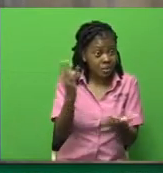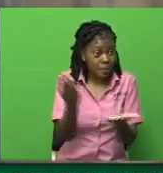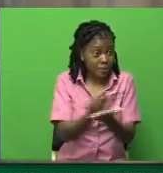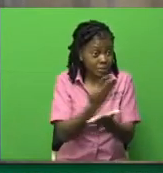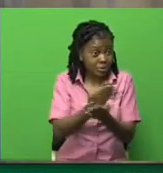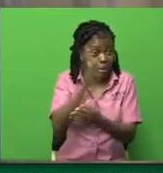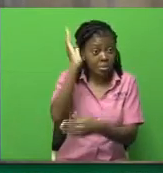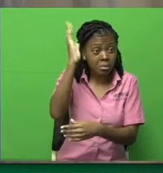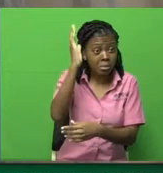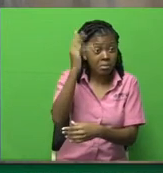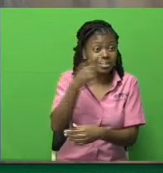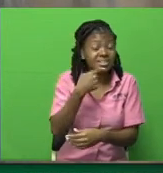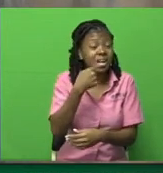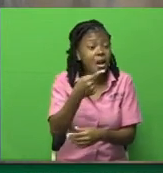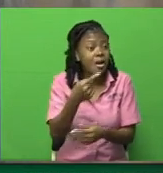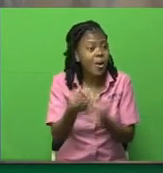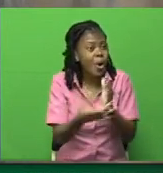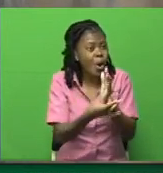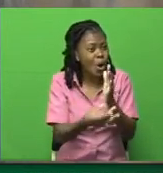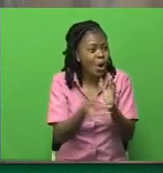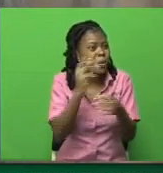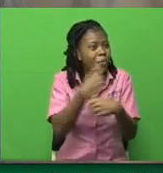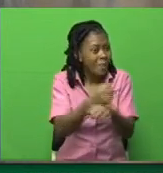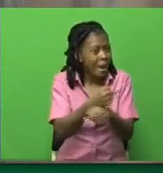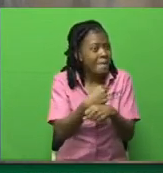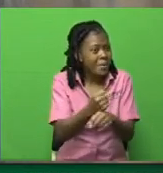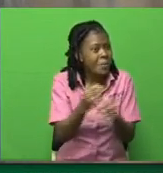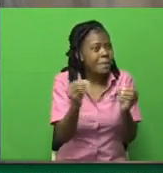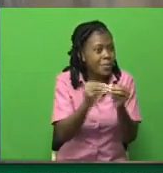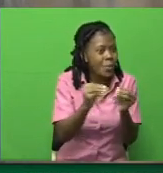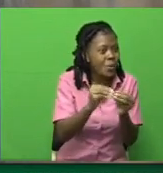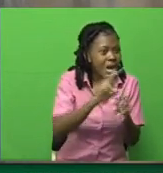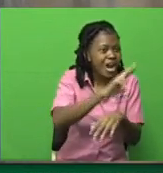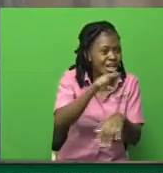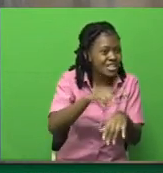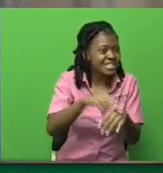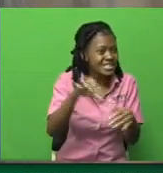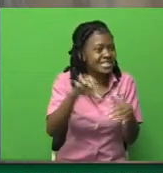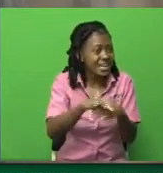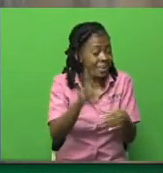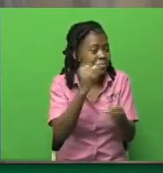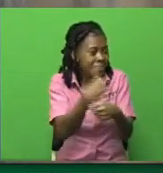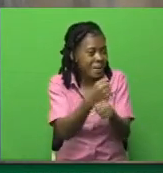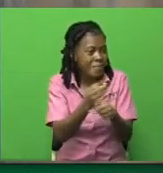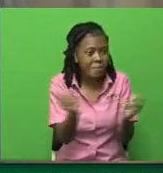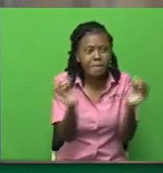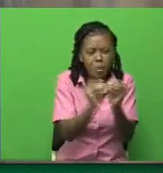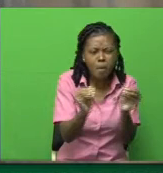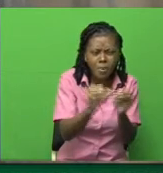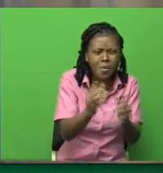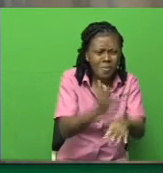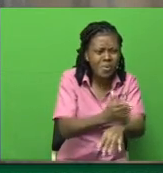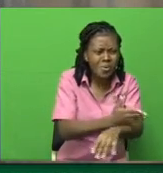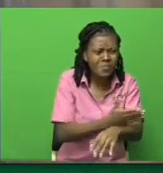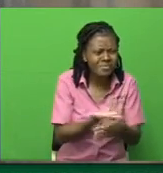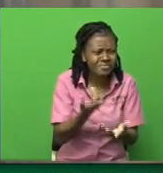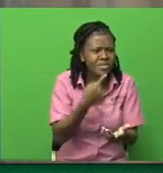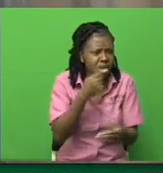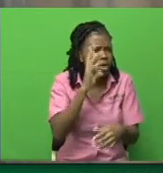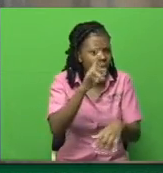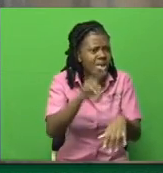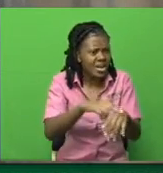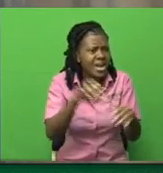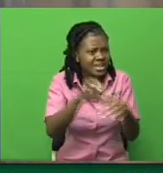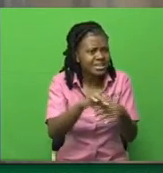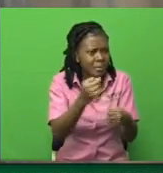under rebound he said natural gas production was improving he said natural and I quote natural gas production